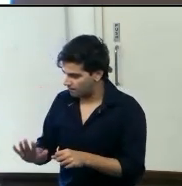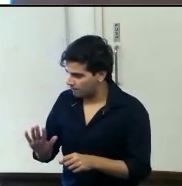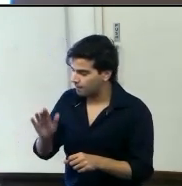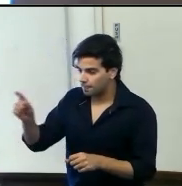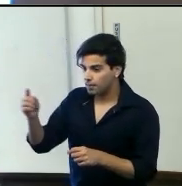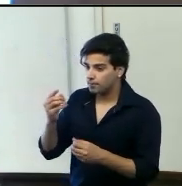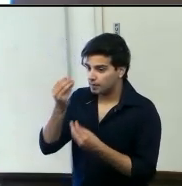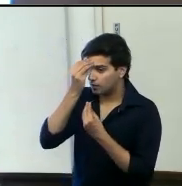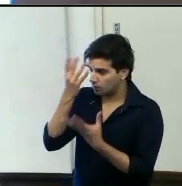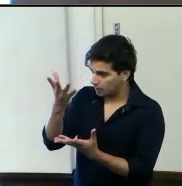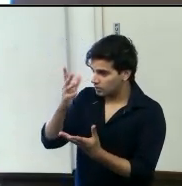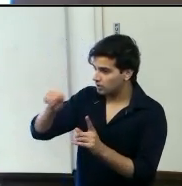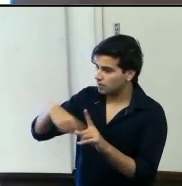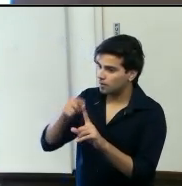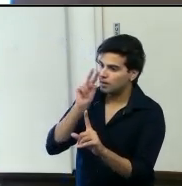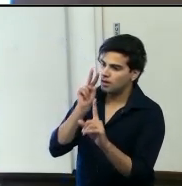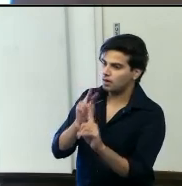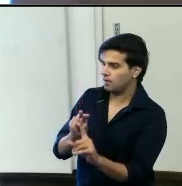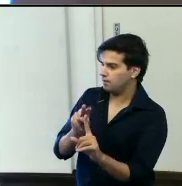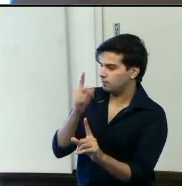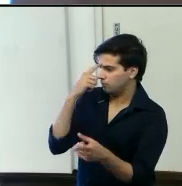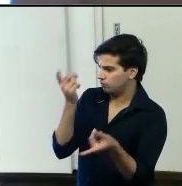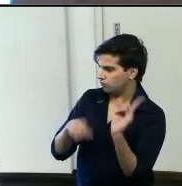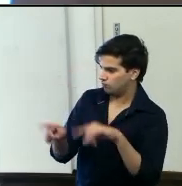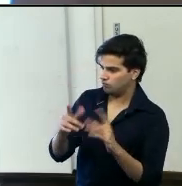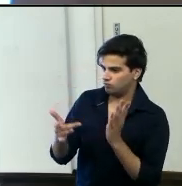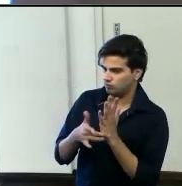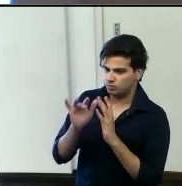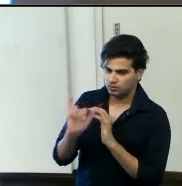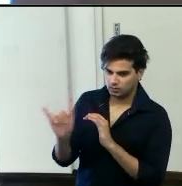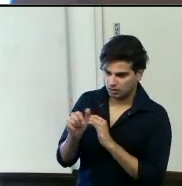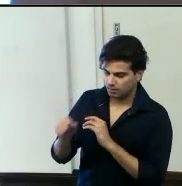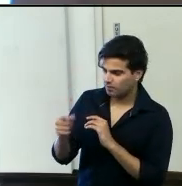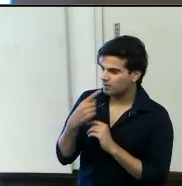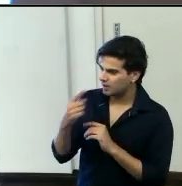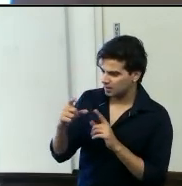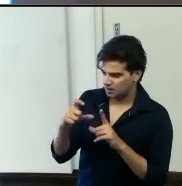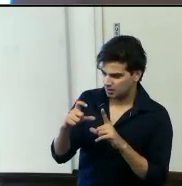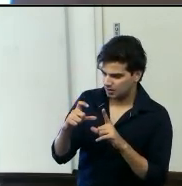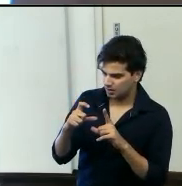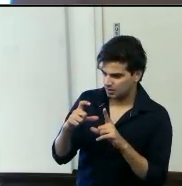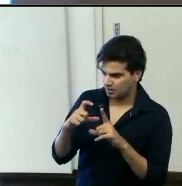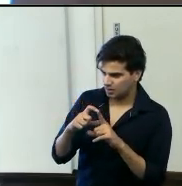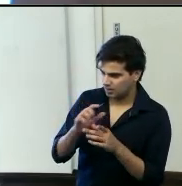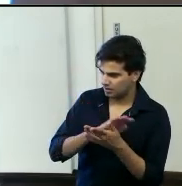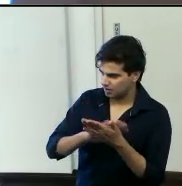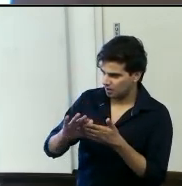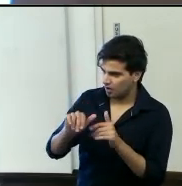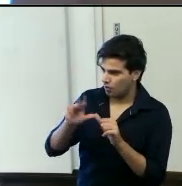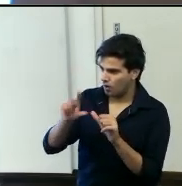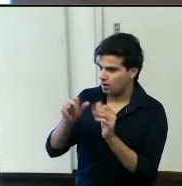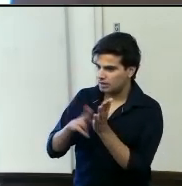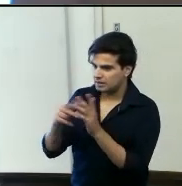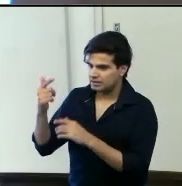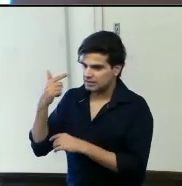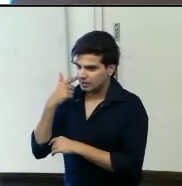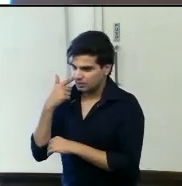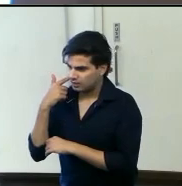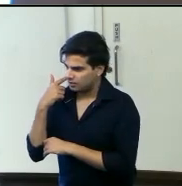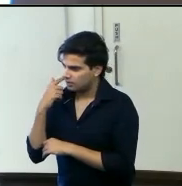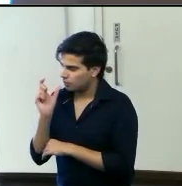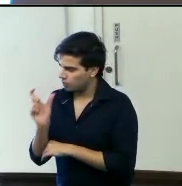is part of the narrative strategy in that sense, so that the what we call dhvani in the aesthetic this